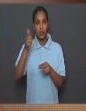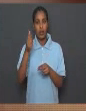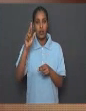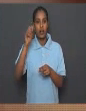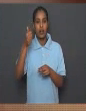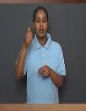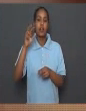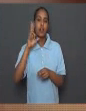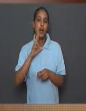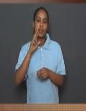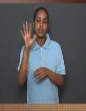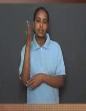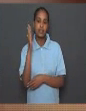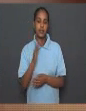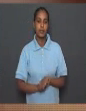para rubber tree.